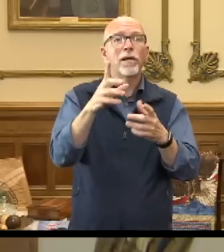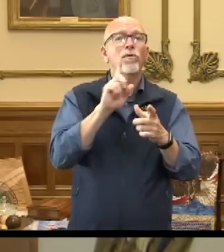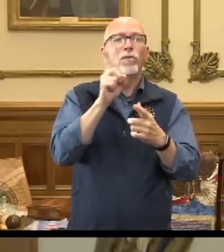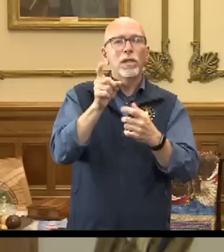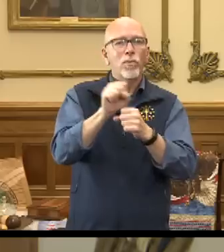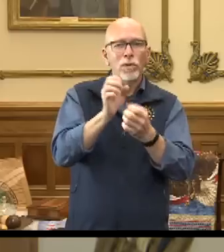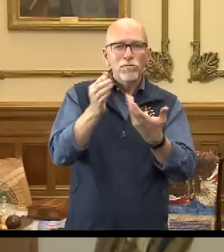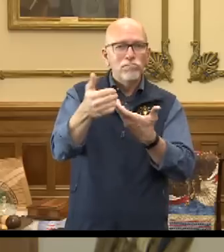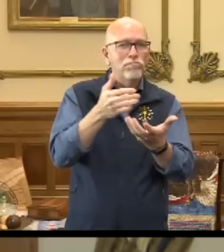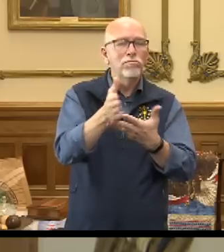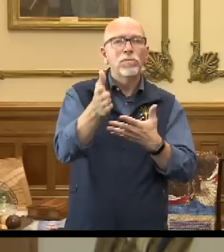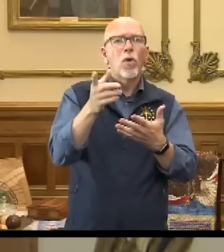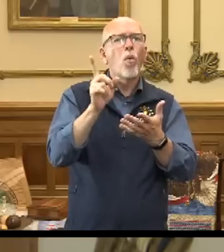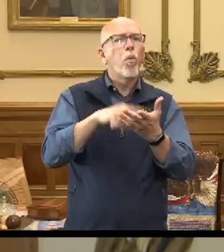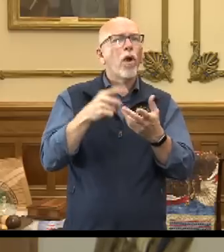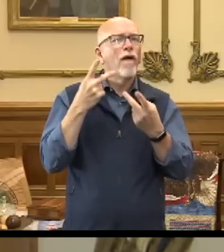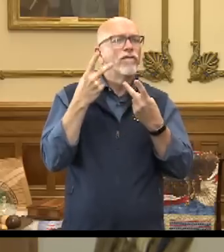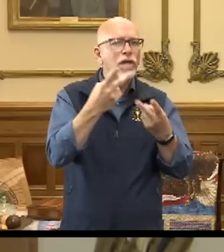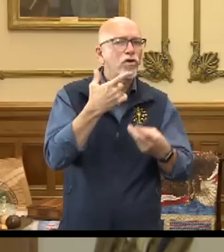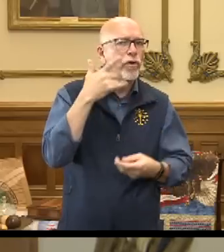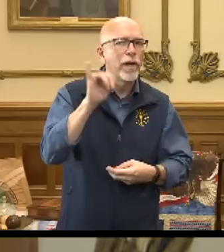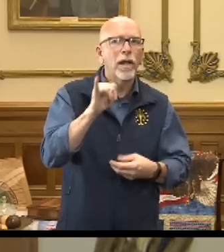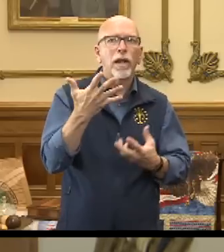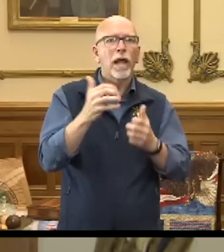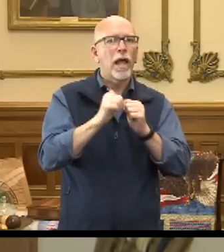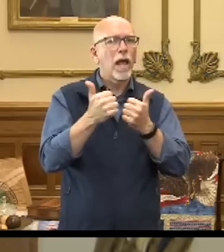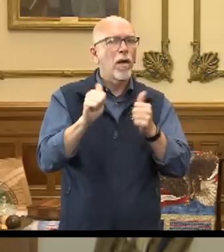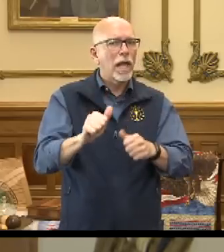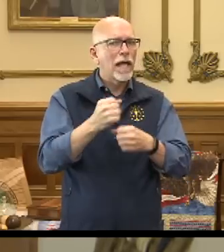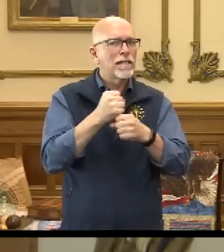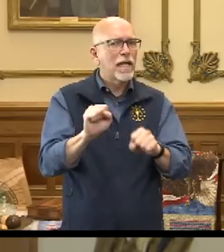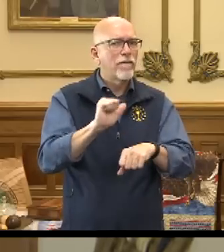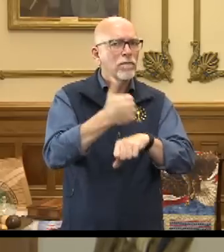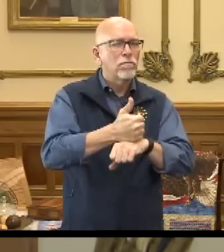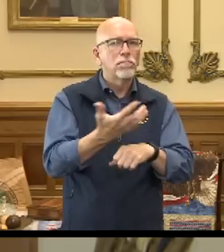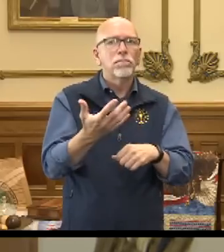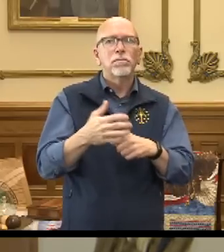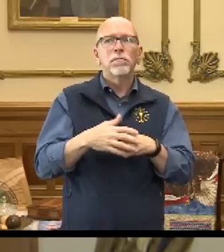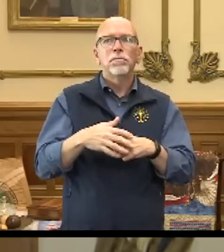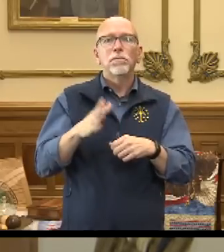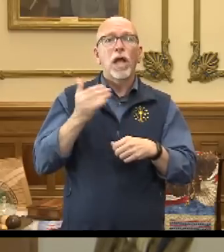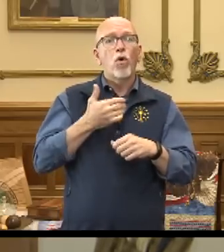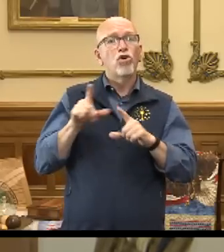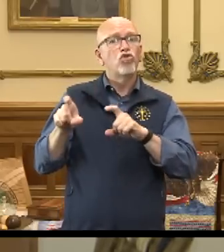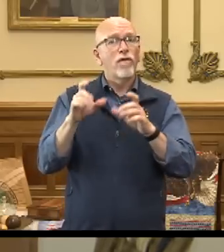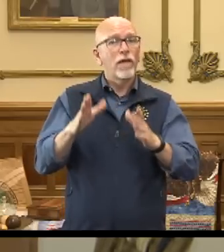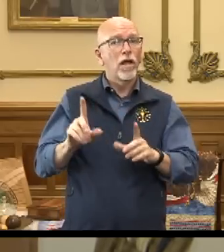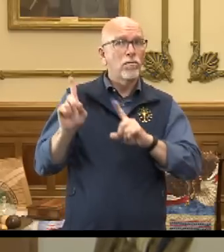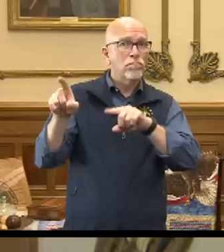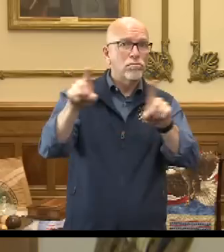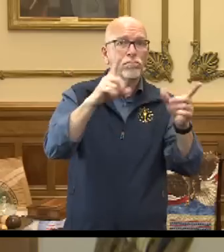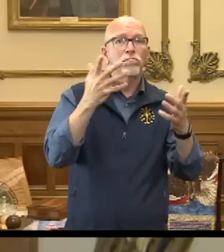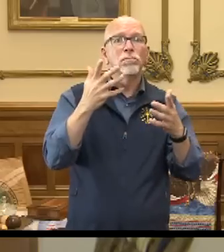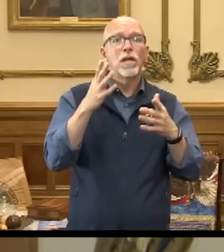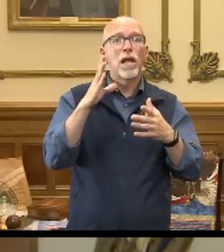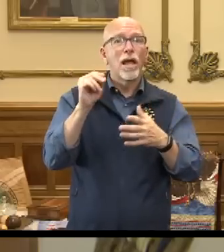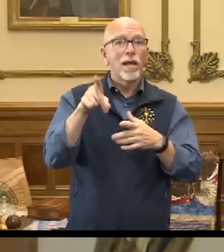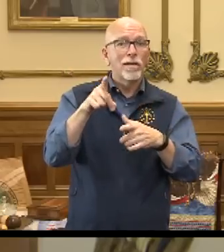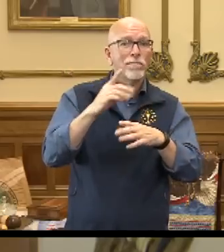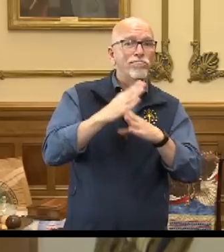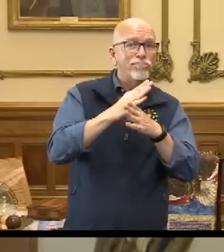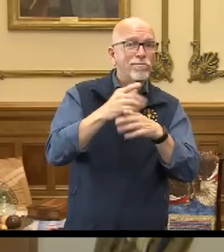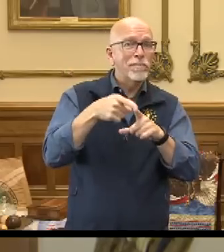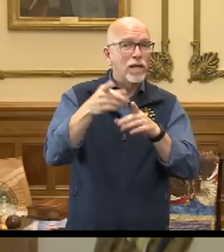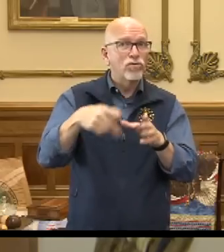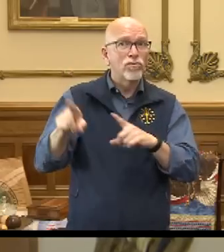through what does visitation look like, how can we do it safely, and when our surveyors go out, when our infection preventionists go out, they are seeing whether or not